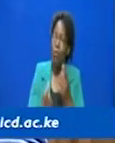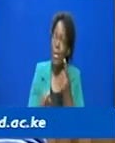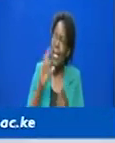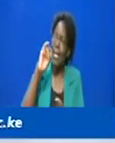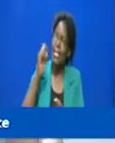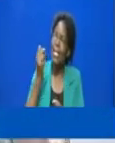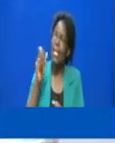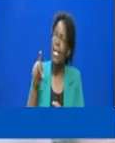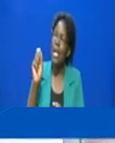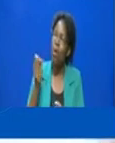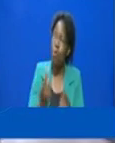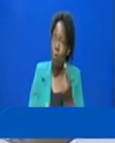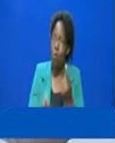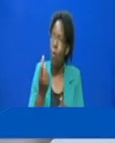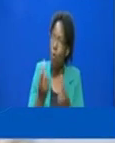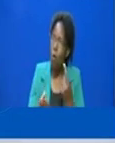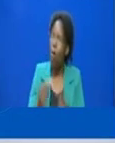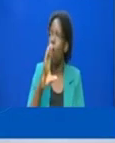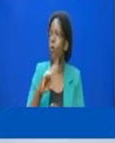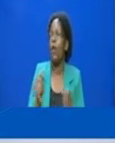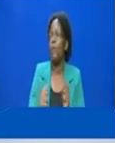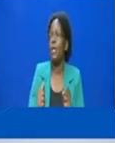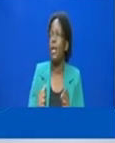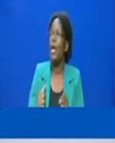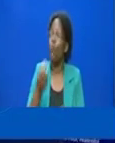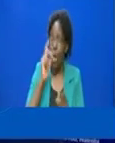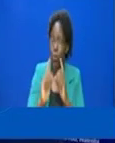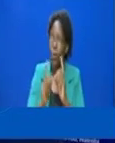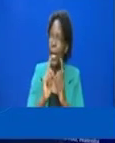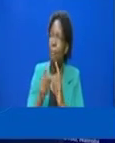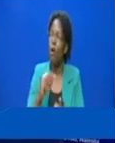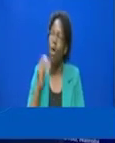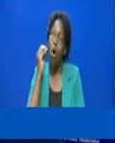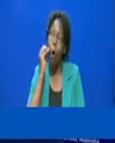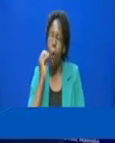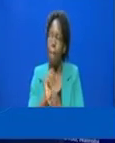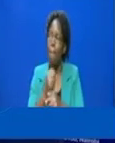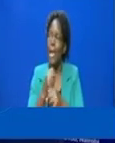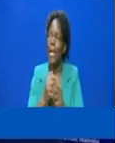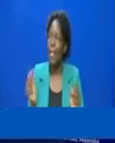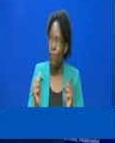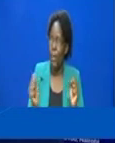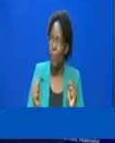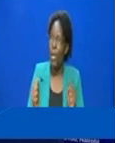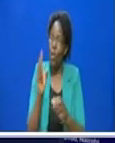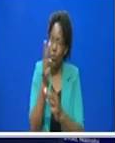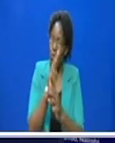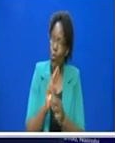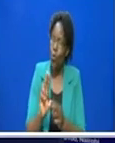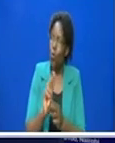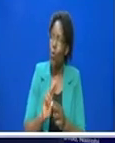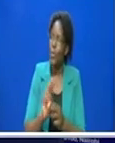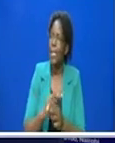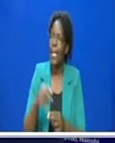Hapana. Eh. Homemade refrigerant. Homemade refrigerant? Yes. Using? Charcoal. Charcoal.